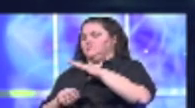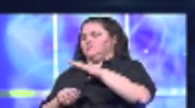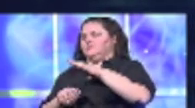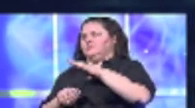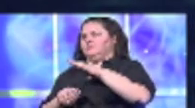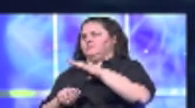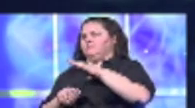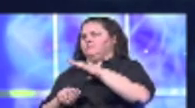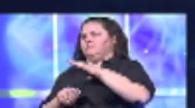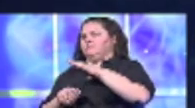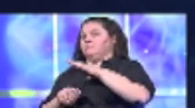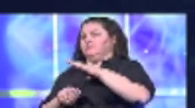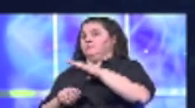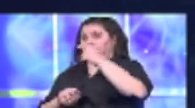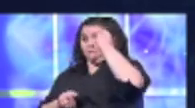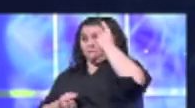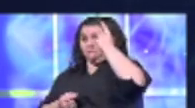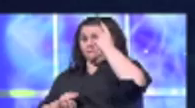Complete